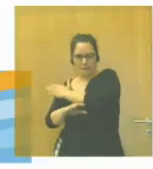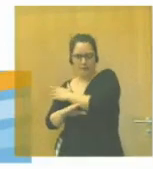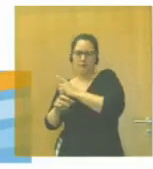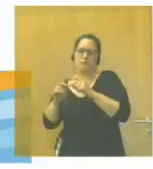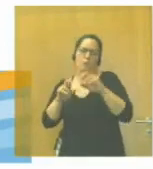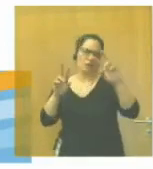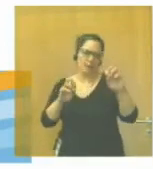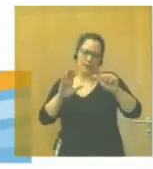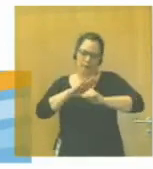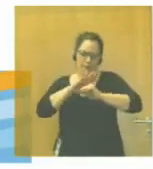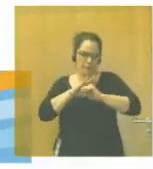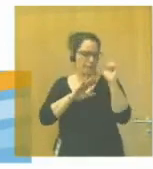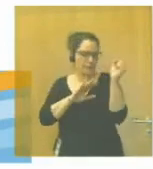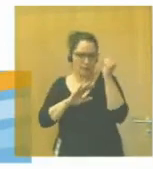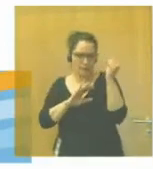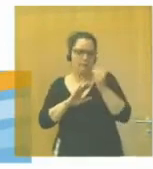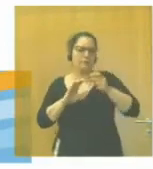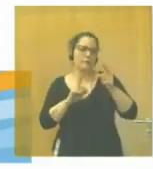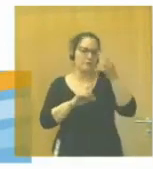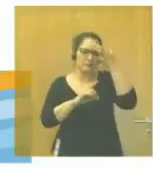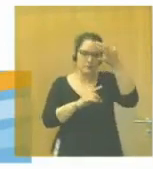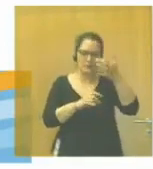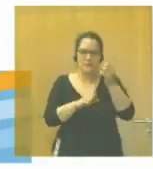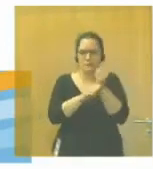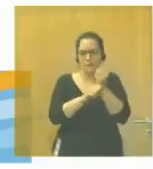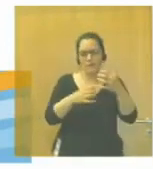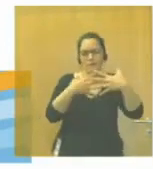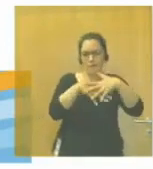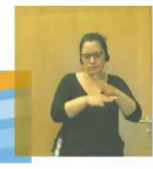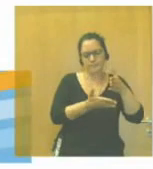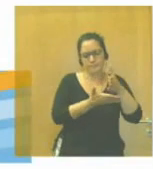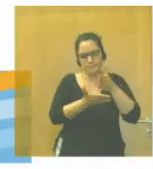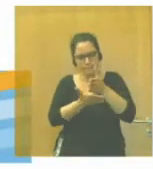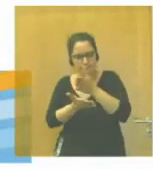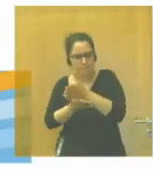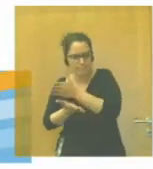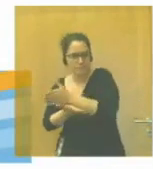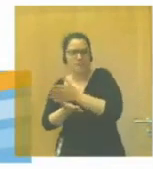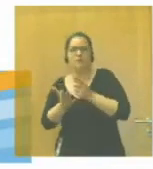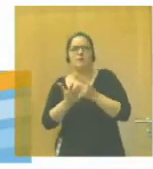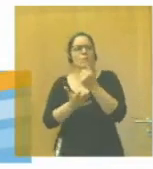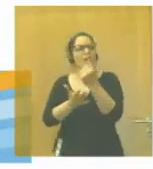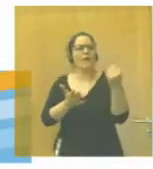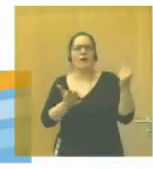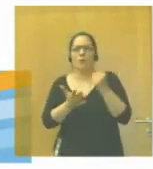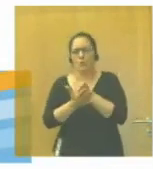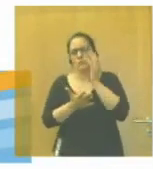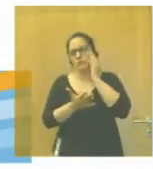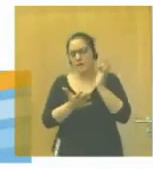leadership, multi-sectoral partnerships, really important training so that everybody knows what their role and responsibility